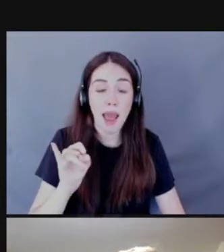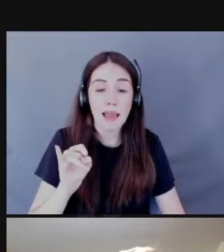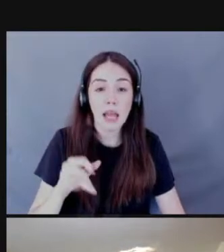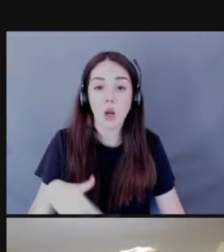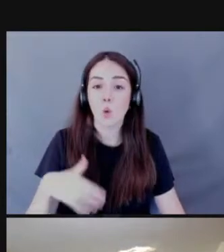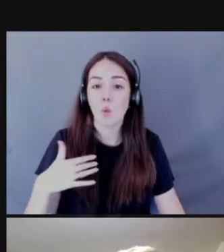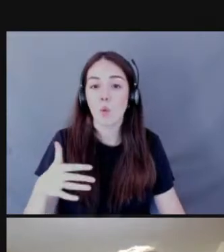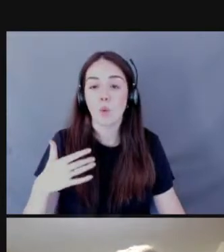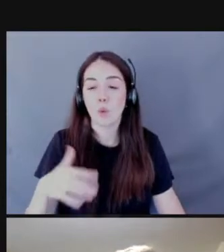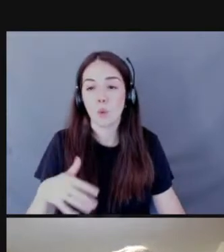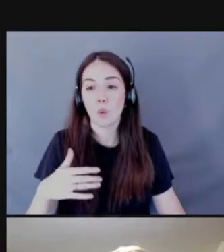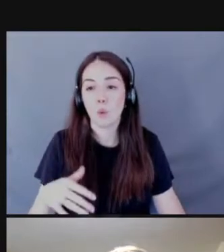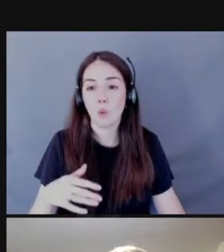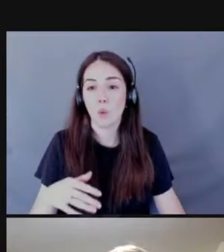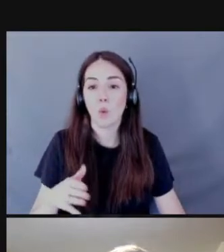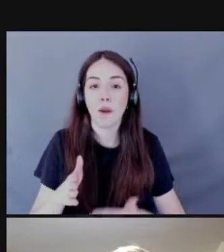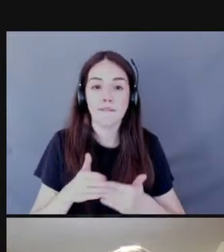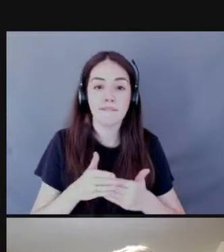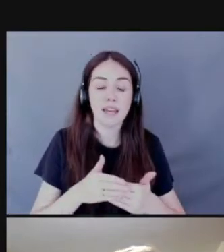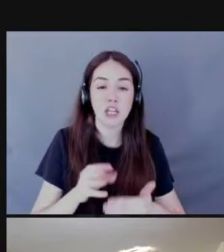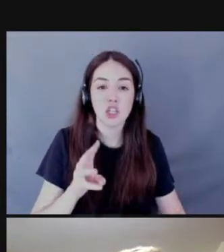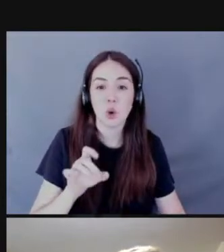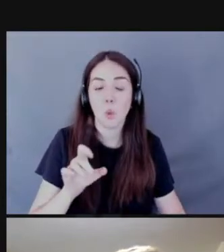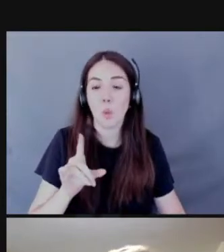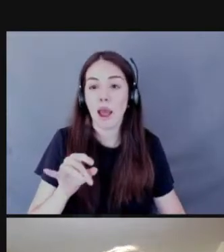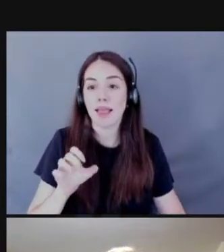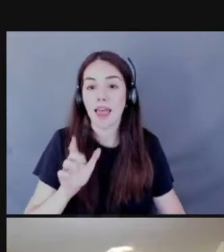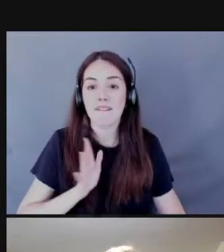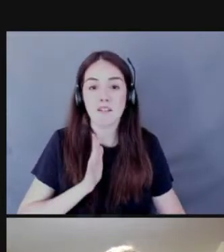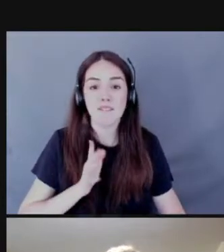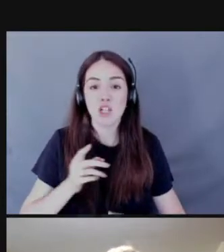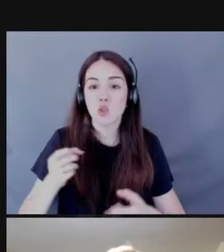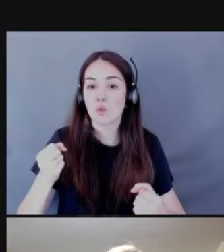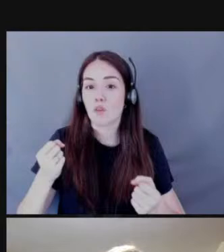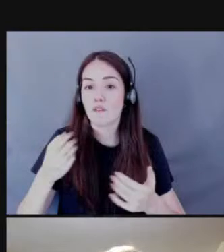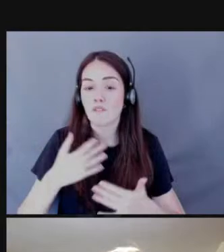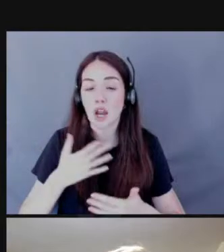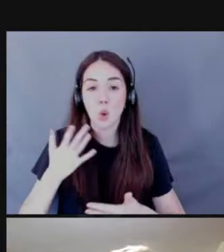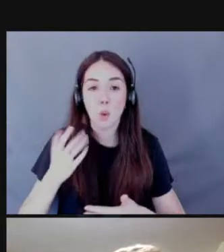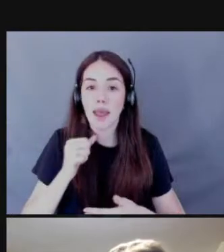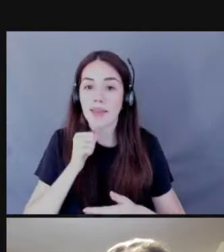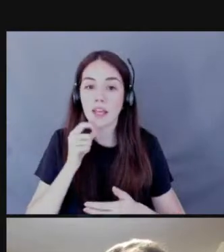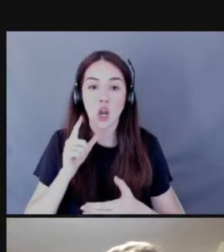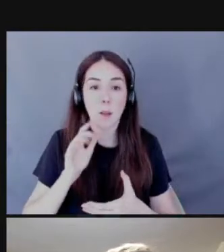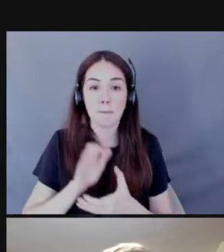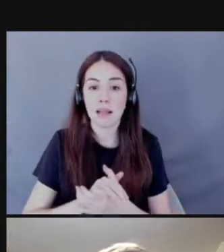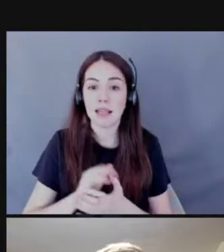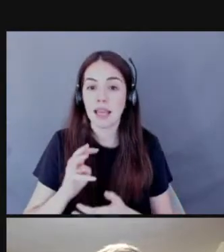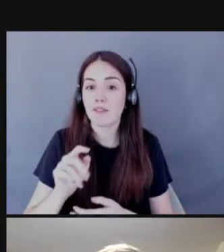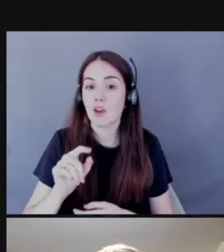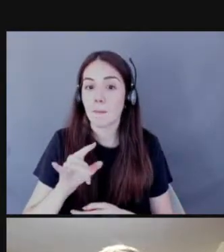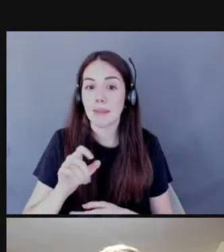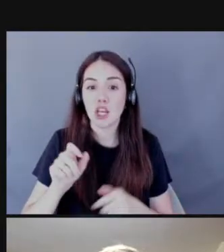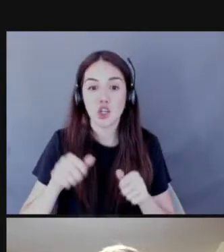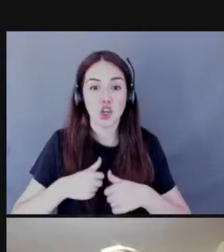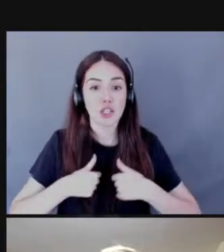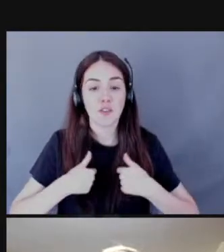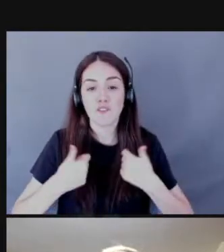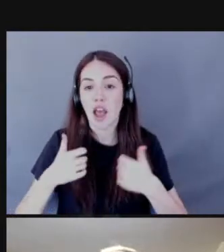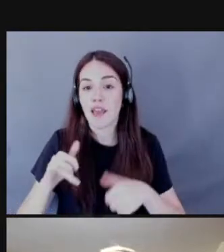terrify Fish and Wildlife officials, because they really didn't believe that a manatee could survive that long